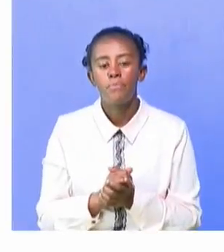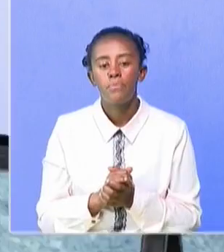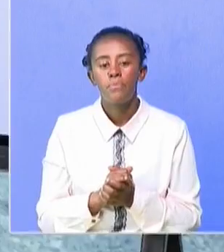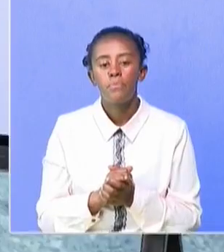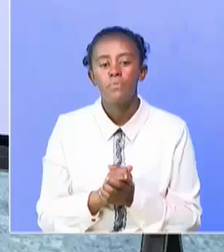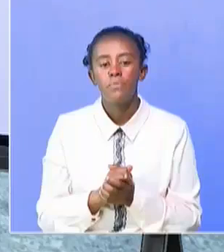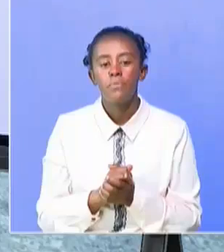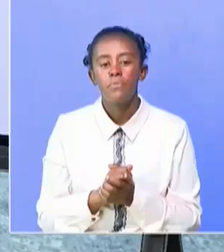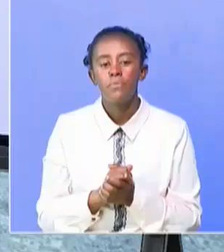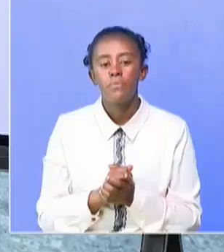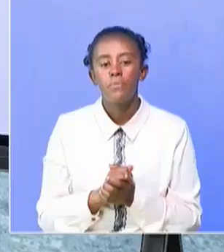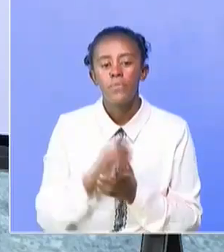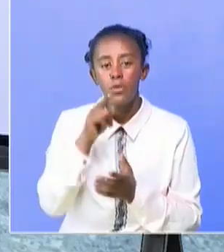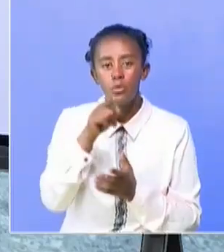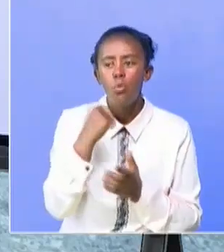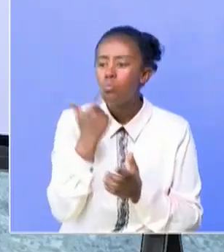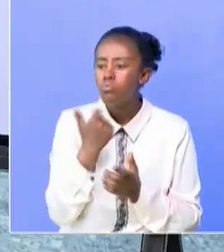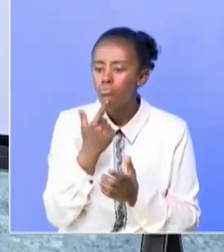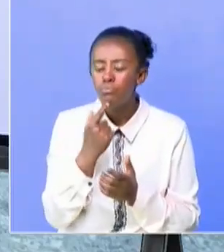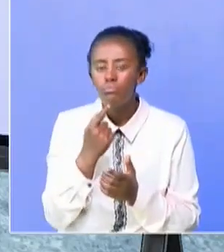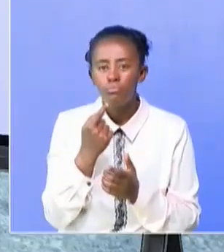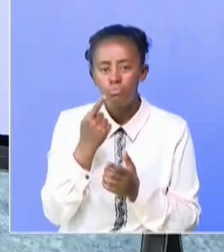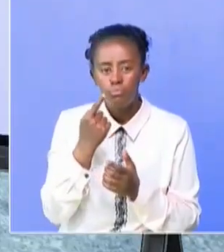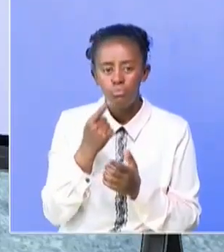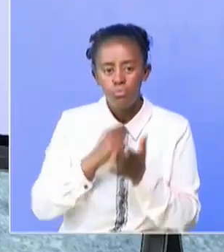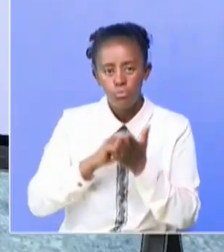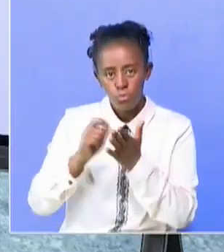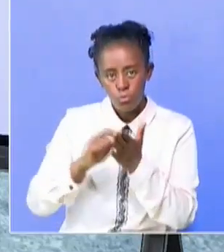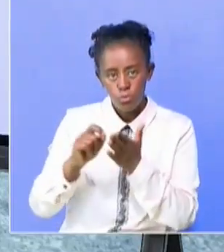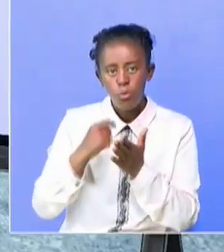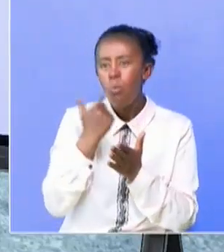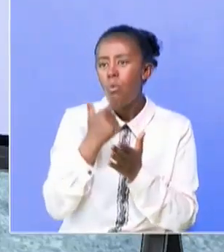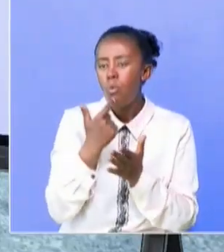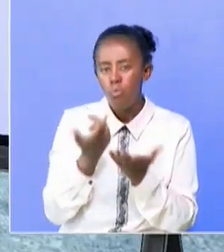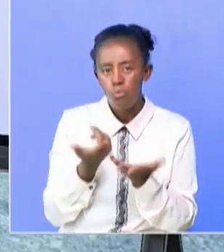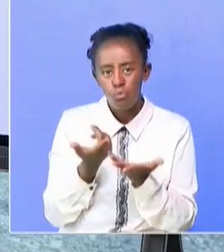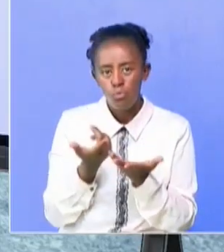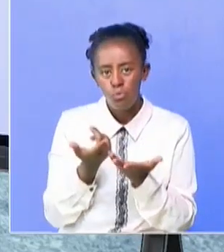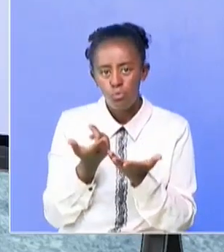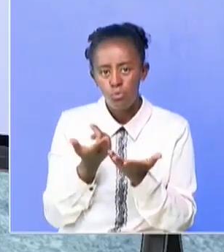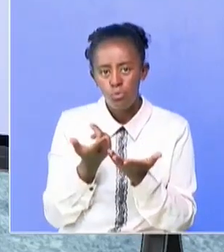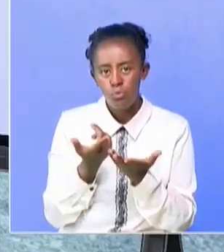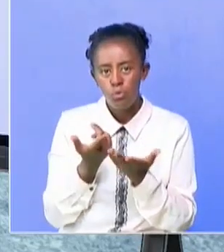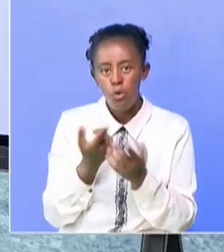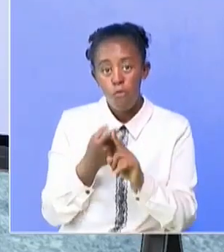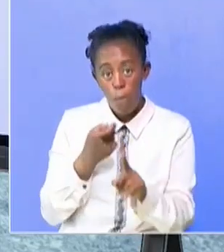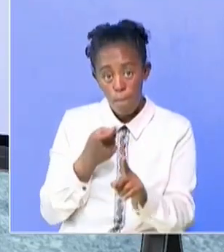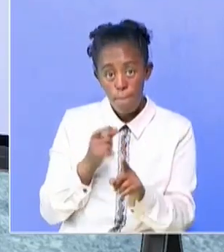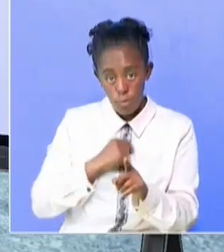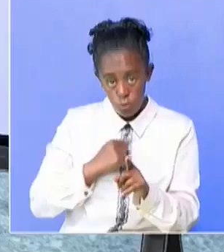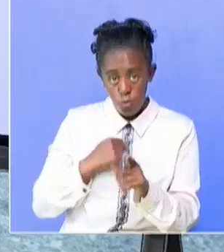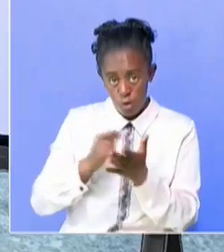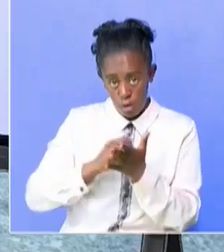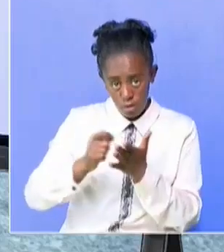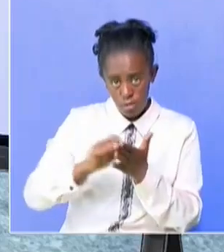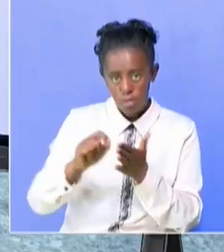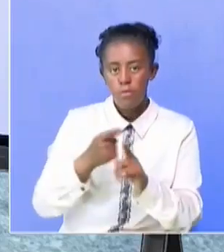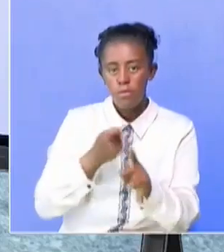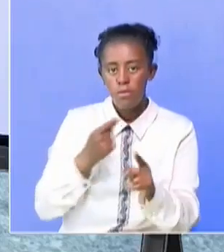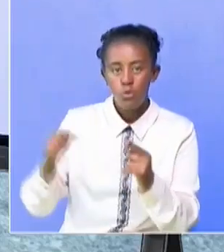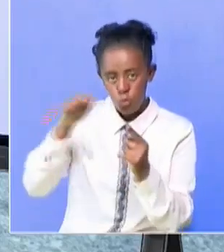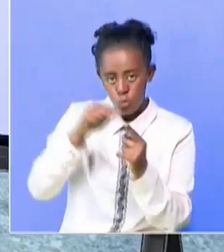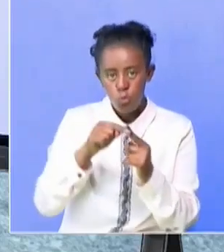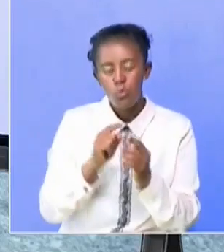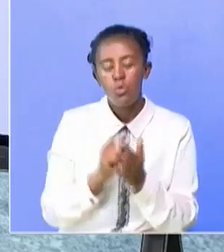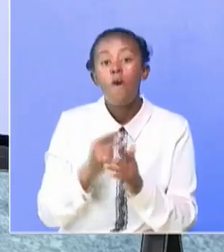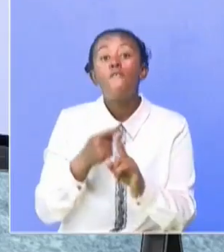The one that you are writing to. Right? The one that you are writing to